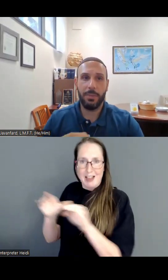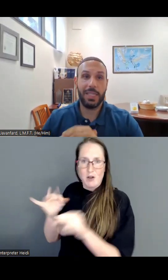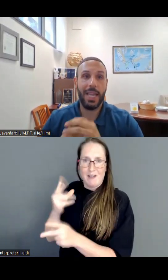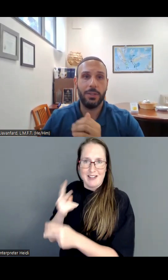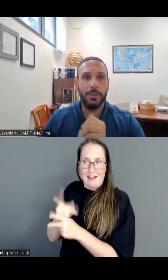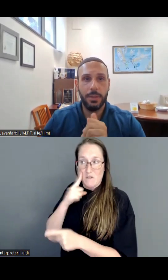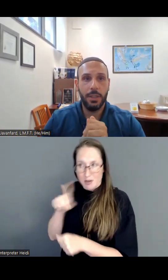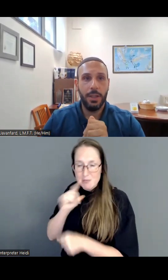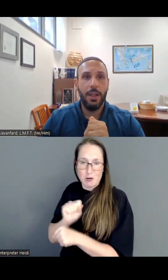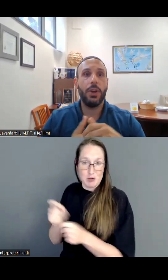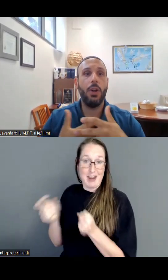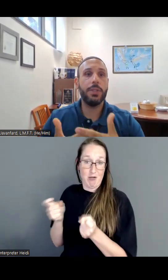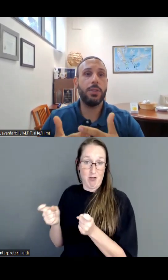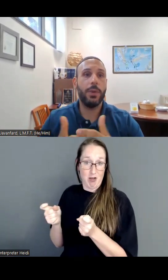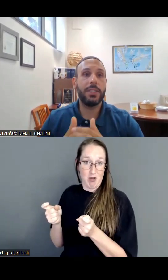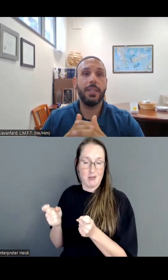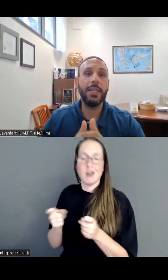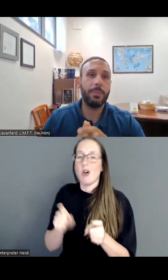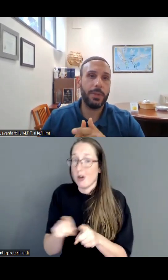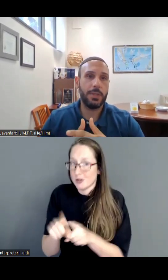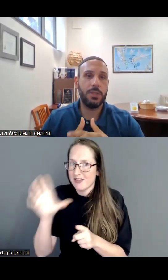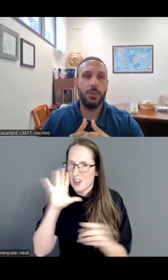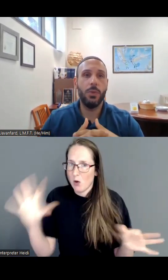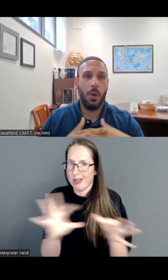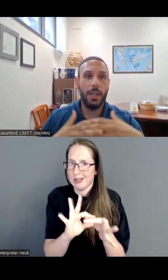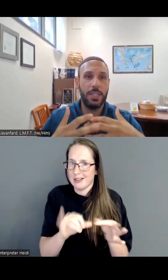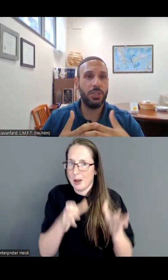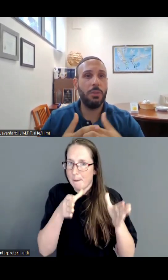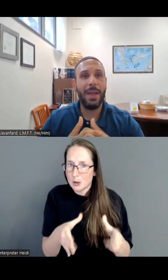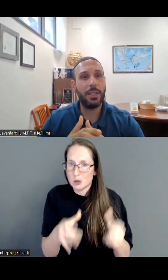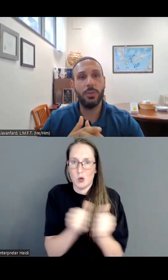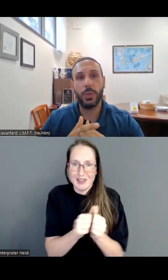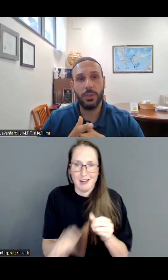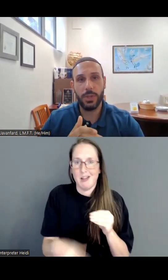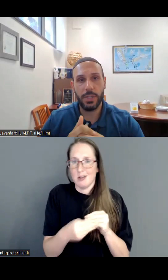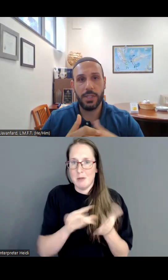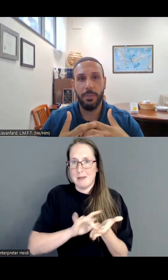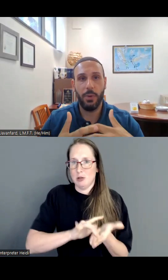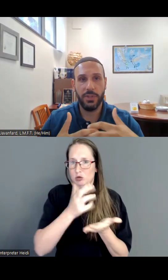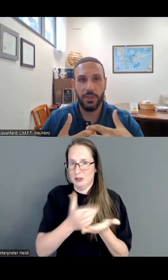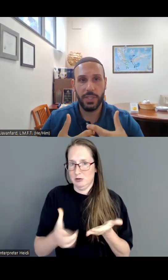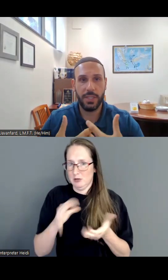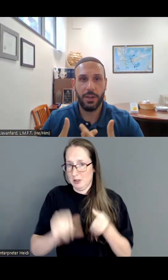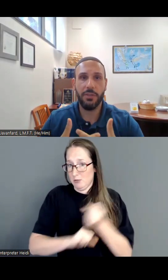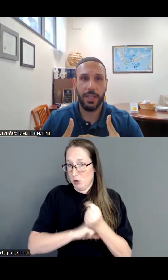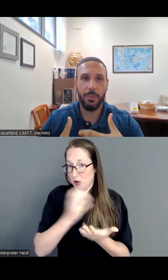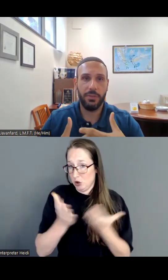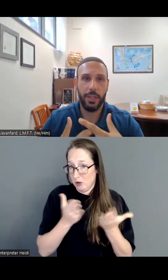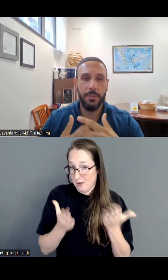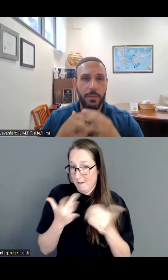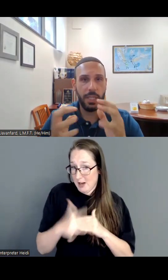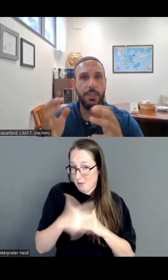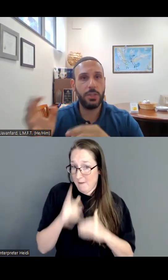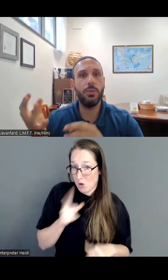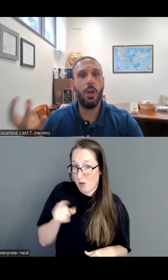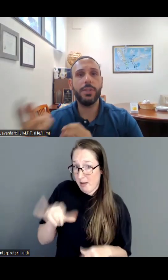them to be able to handle. They're also going to link the person to additional medical resources and supportive services that are available for